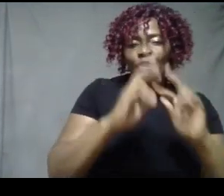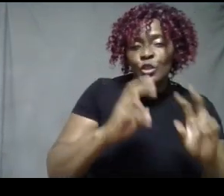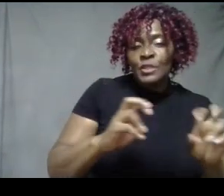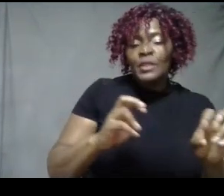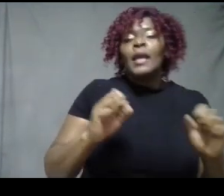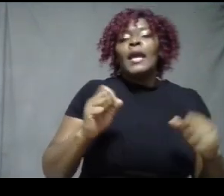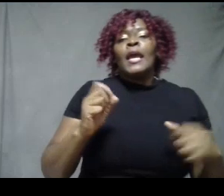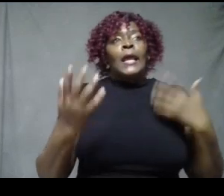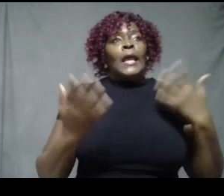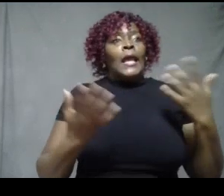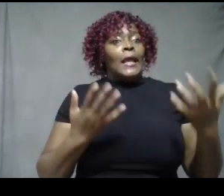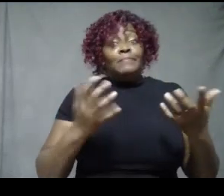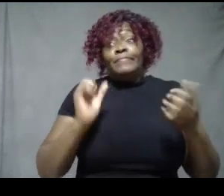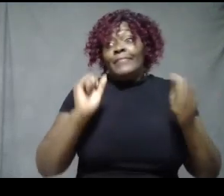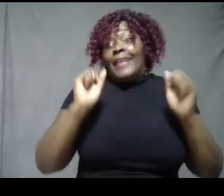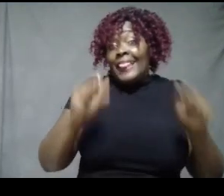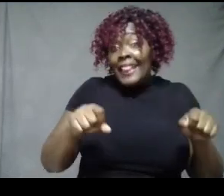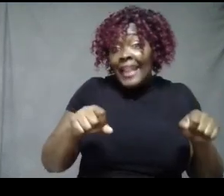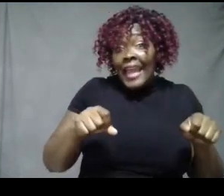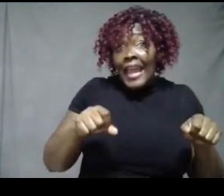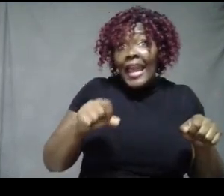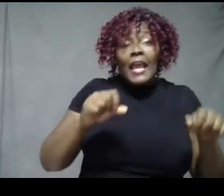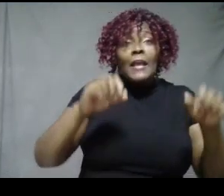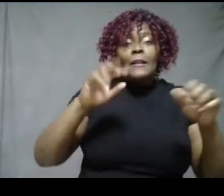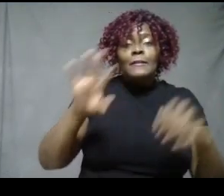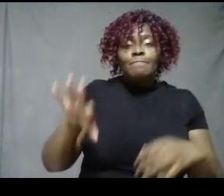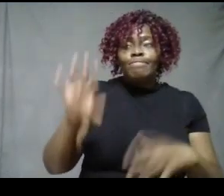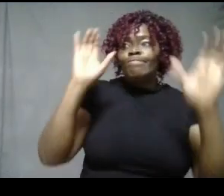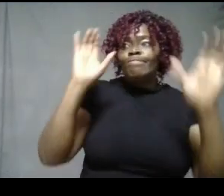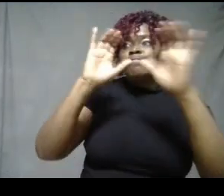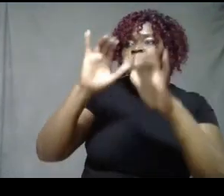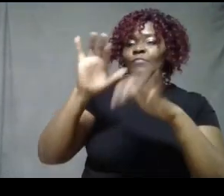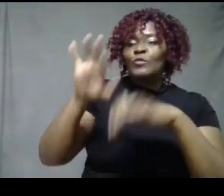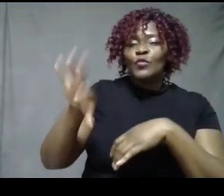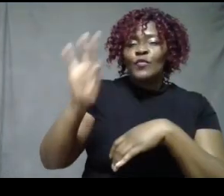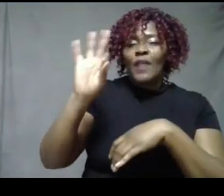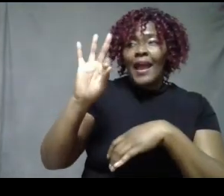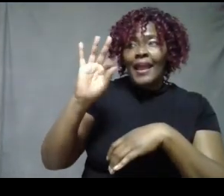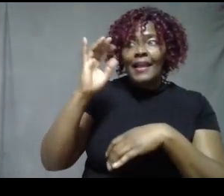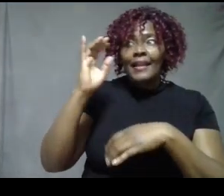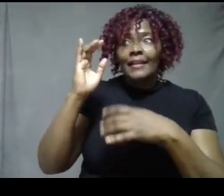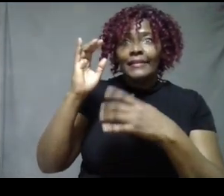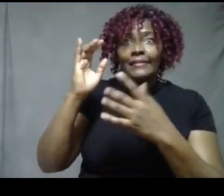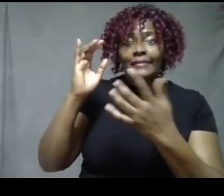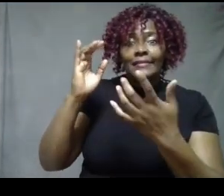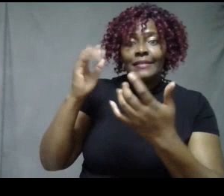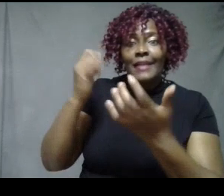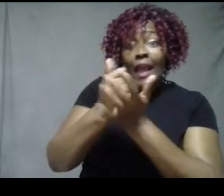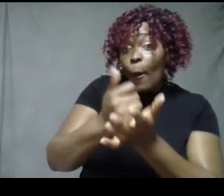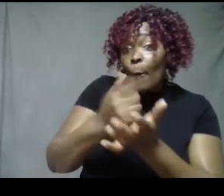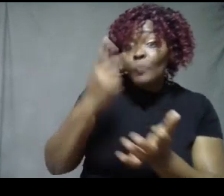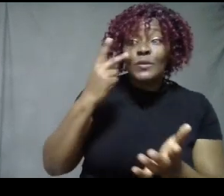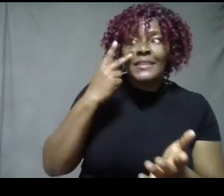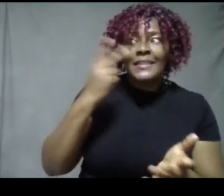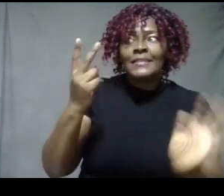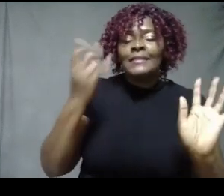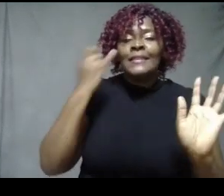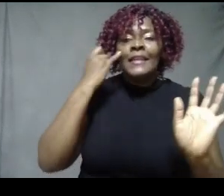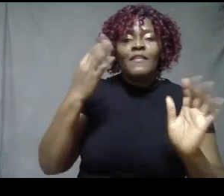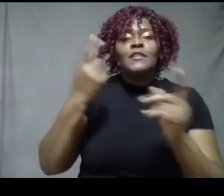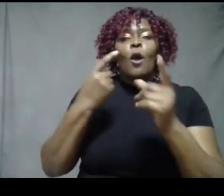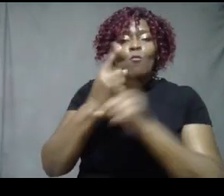And they can seek relief to see whether it's appropriate for that person to be on the ballot or not. I don't want to give legal advice, but there is